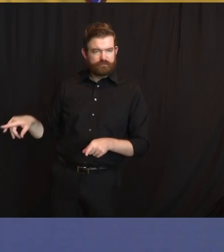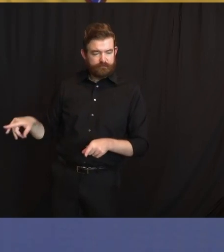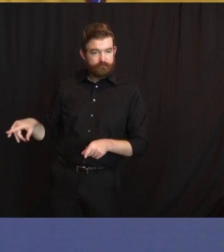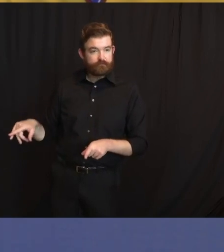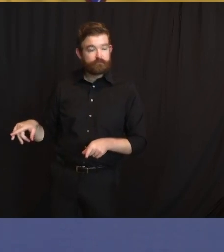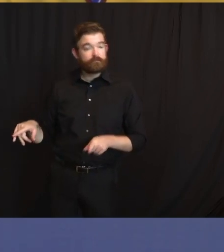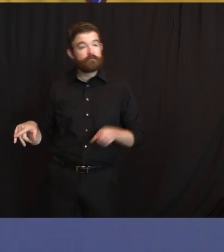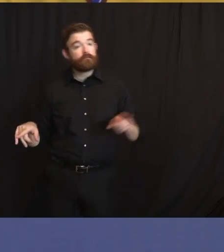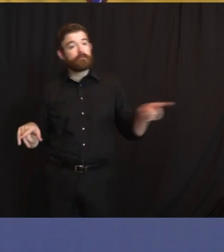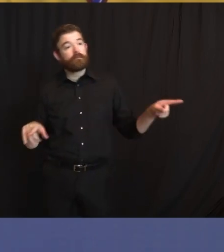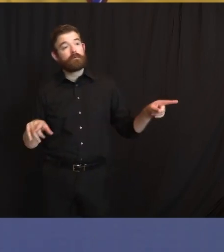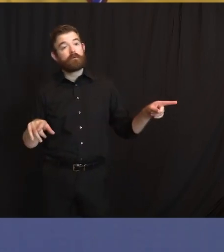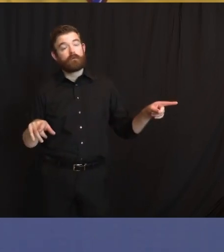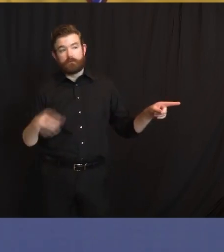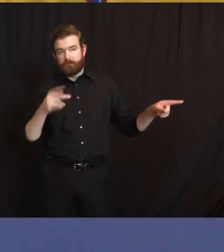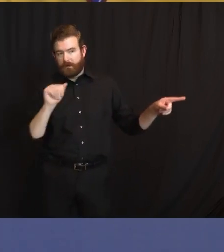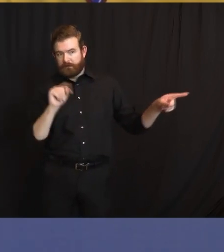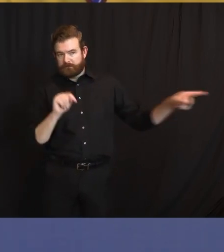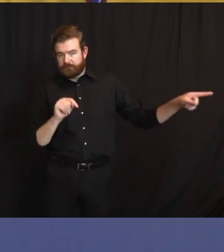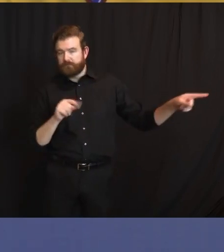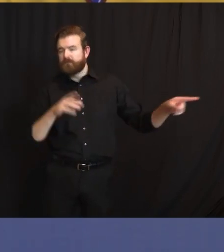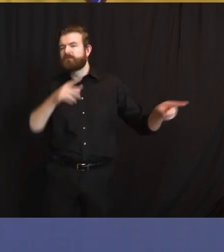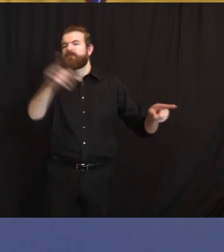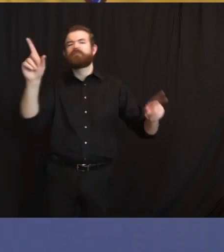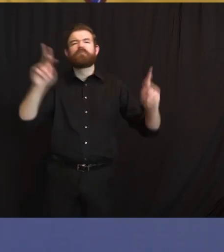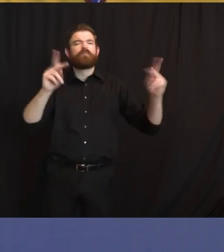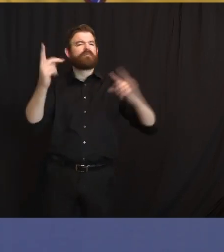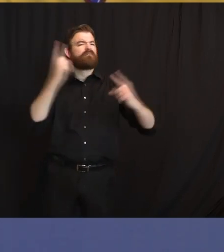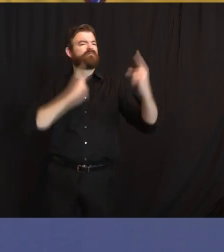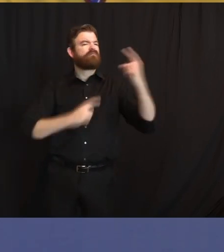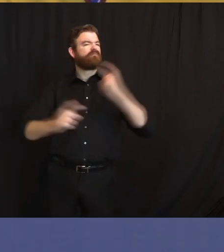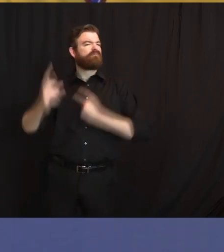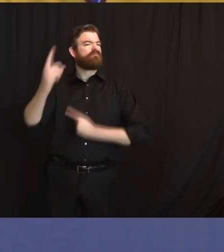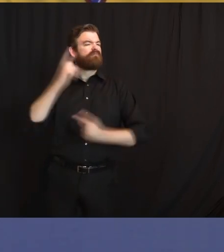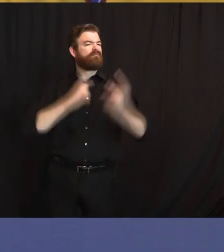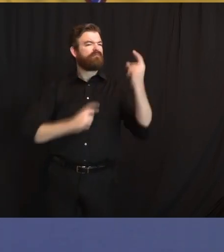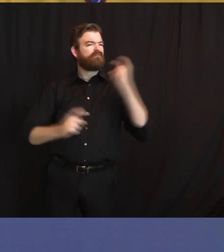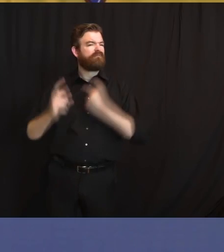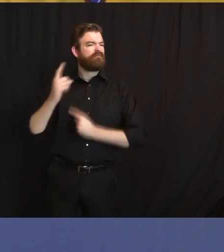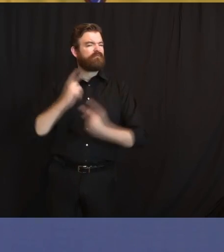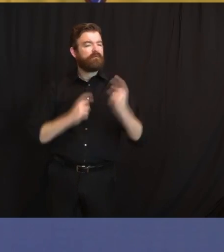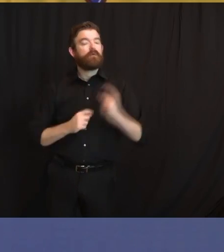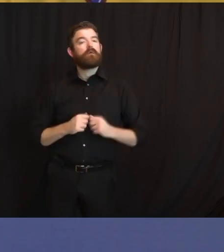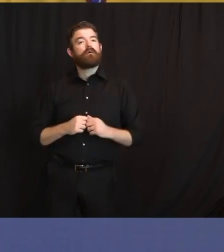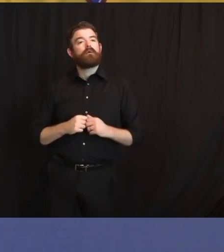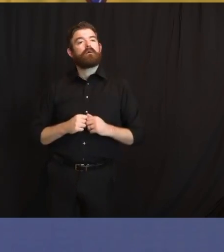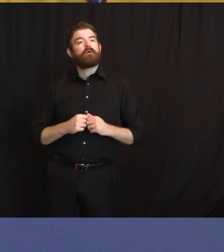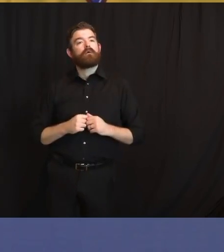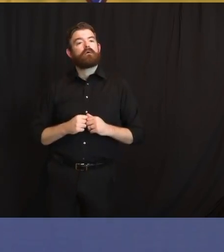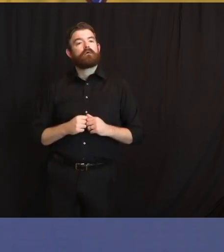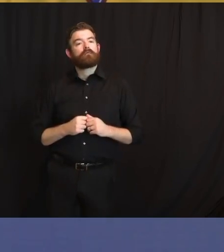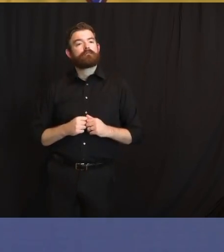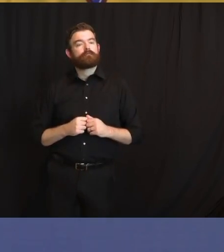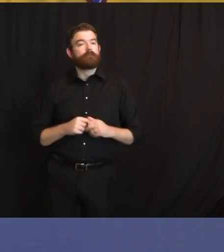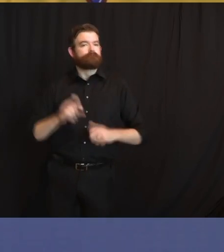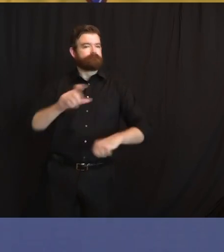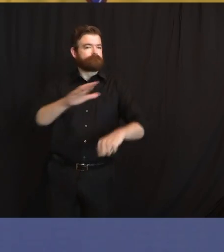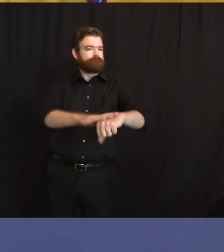of all, I've been asked this question about asking folks, strongly advising folks